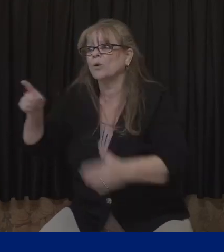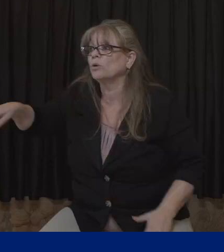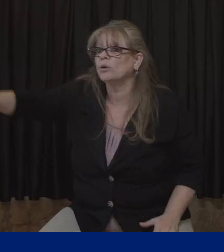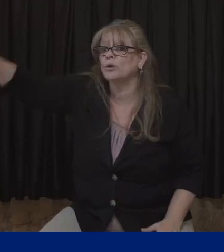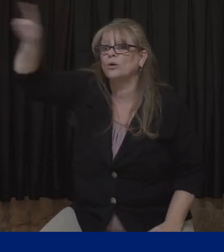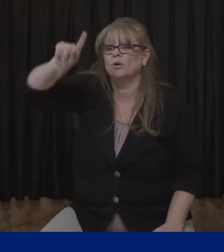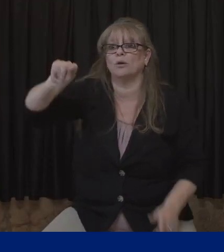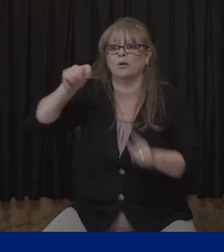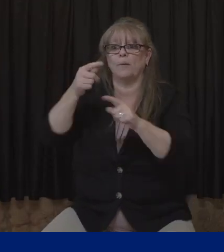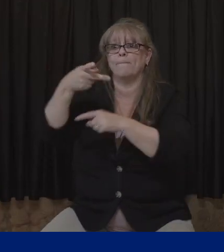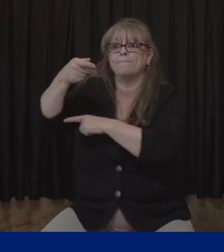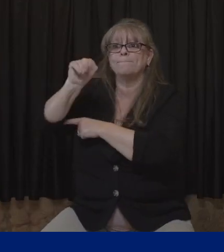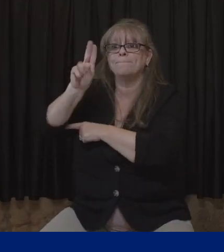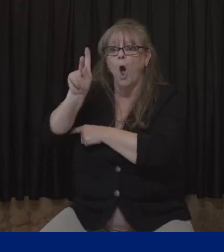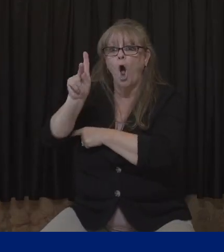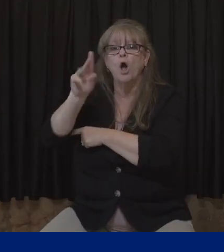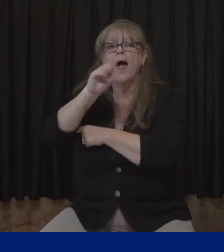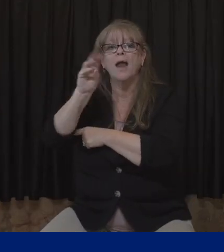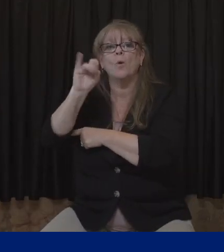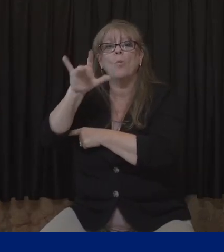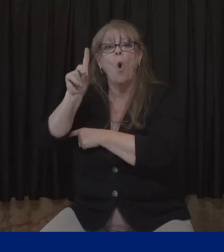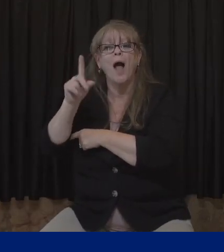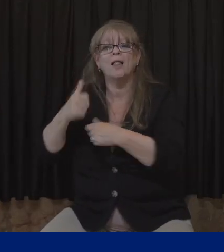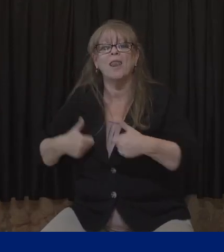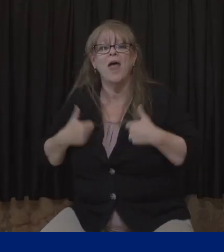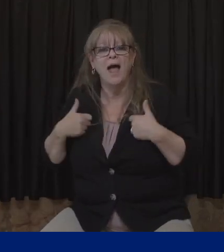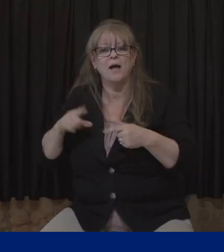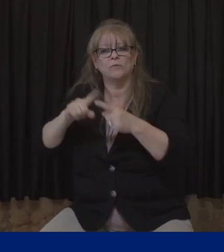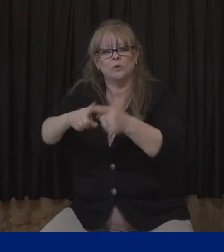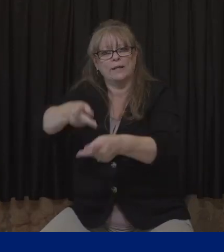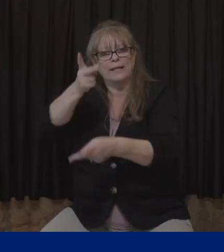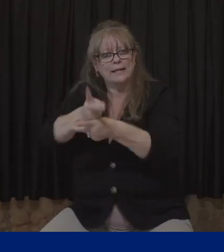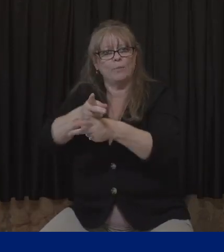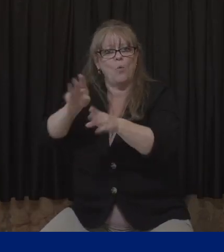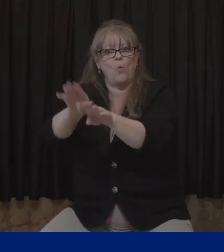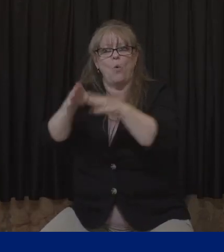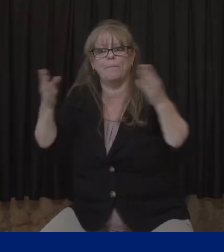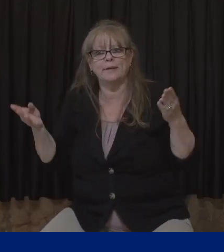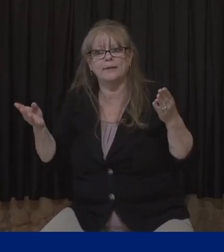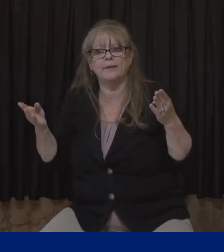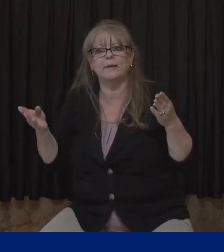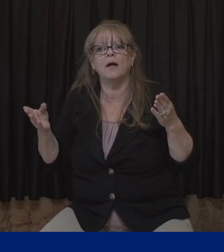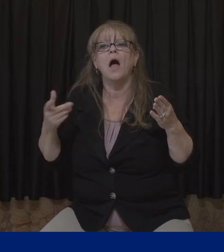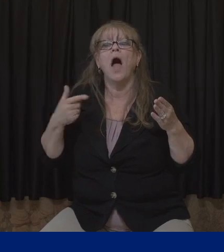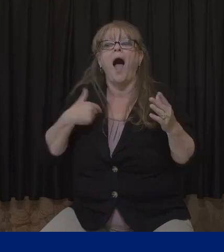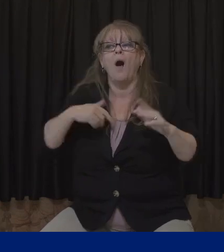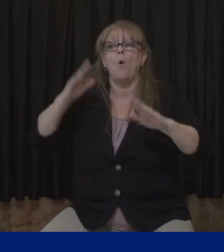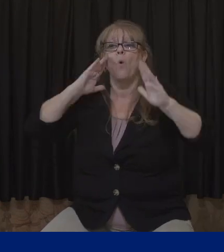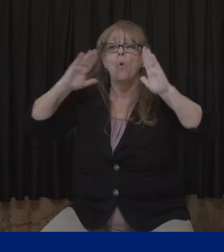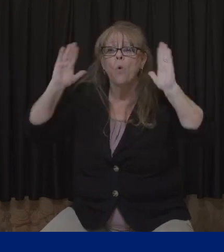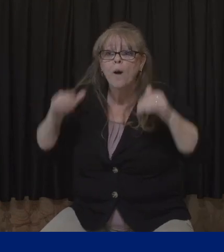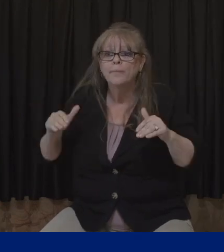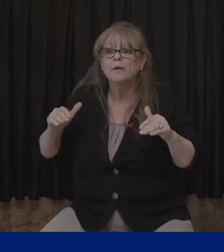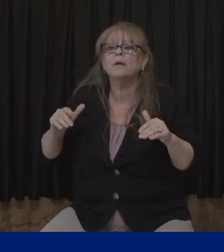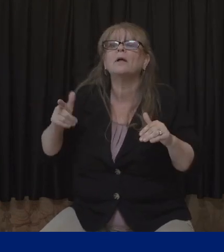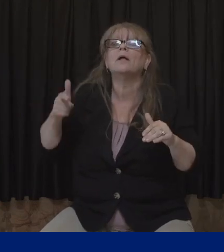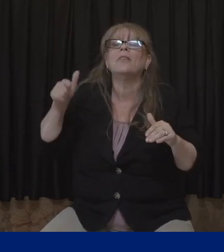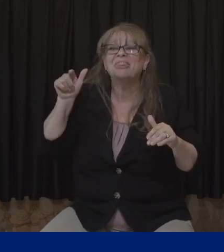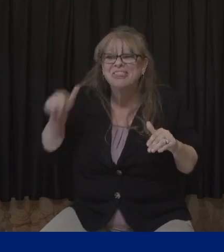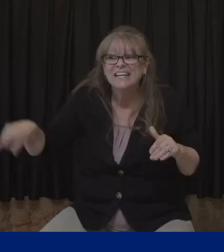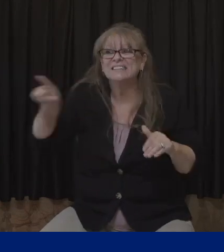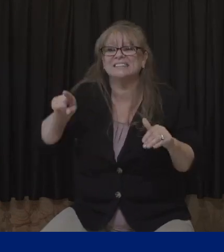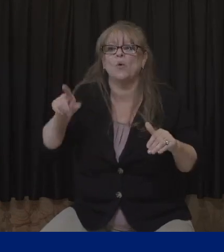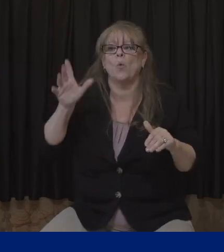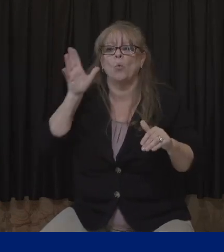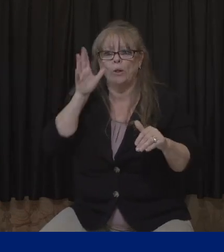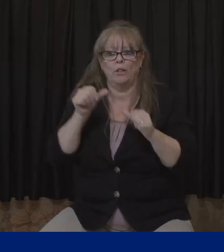do that. We hope that sometime in the near future, those campgrounds will reopen, but there's really two factors that we're considering. One is, at this